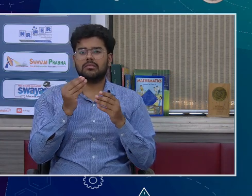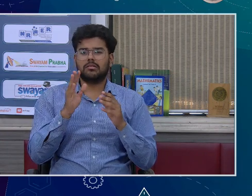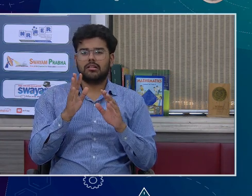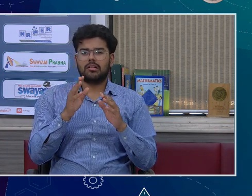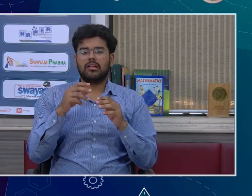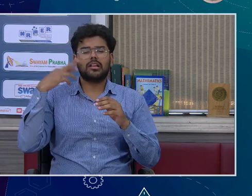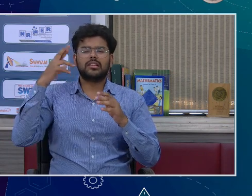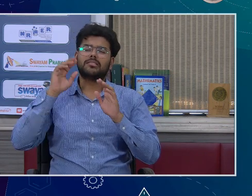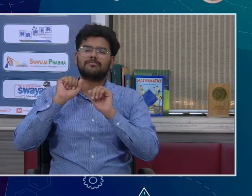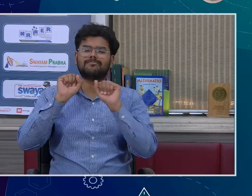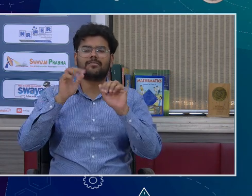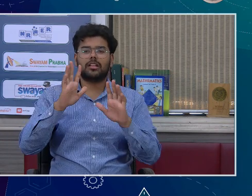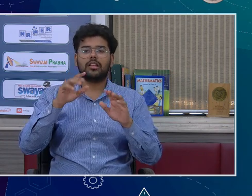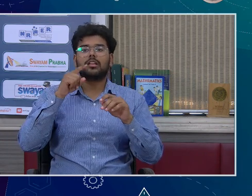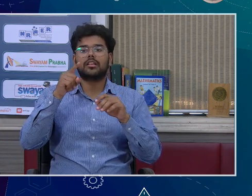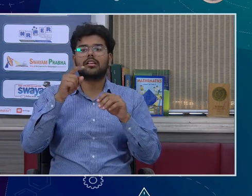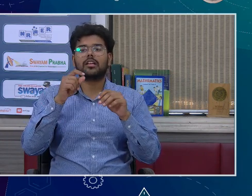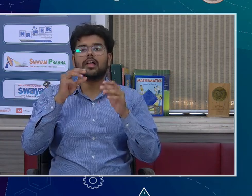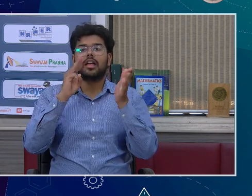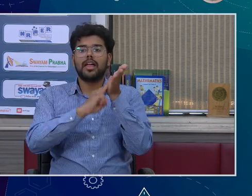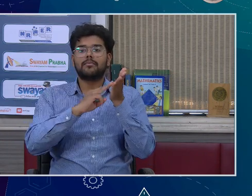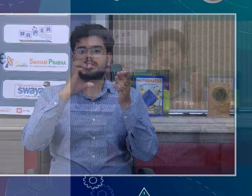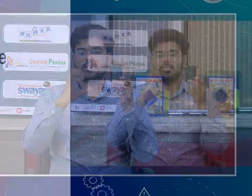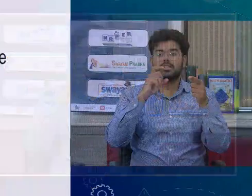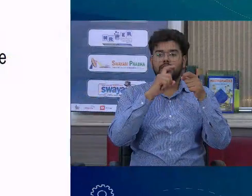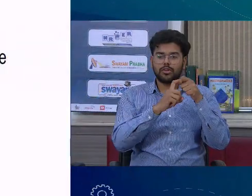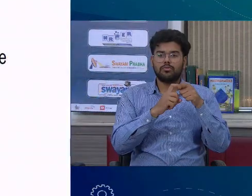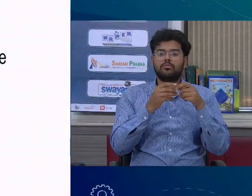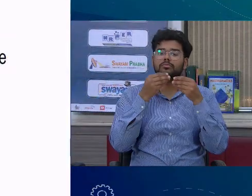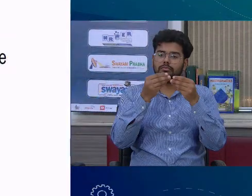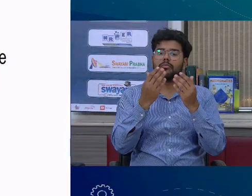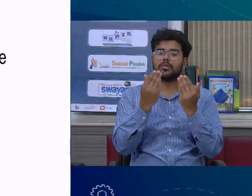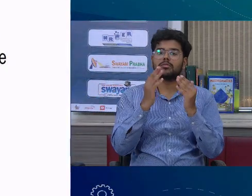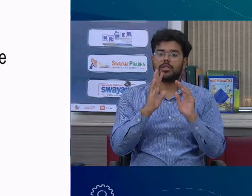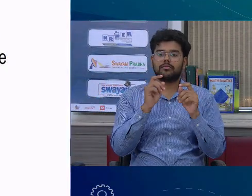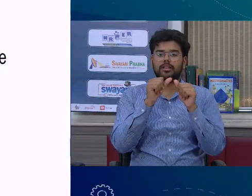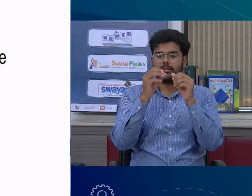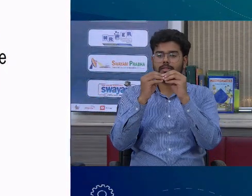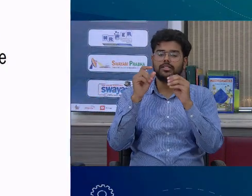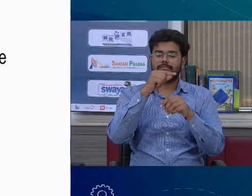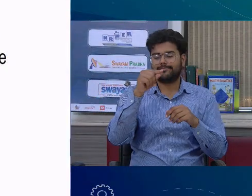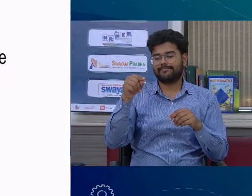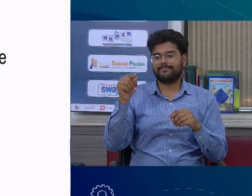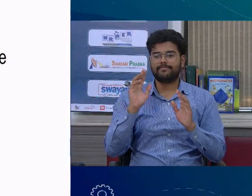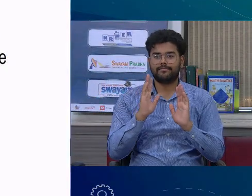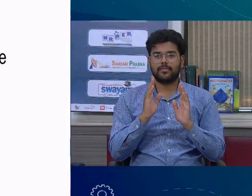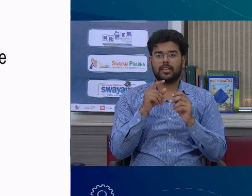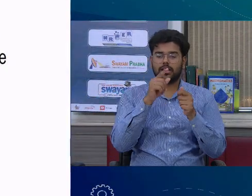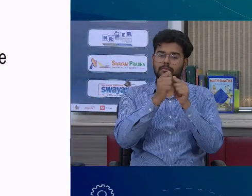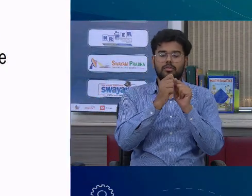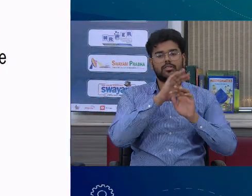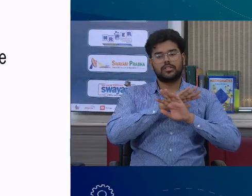given multiple choice questions so that they can choose the correct option, just the correct one. That's how it should be. That's the modifications we